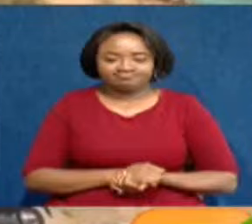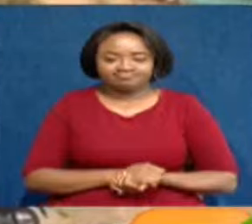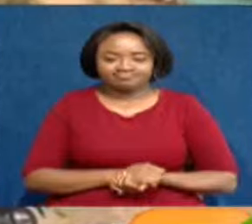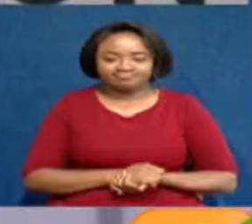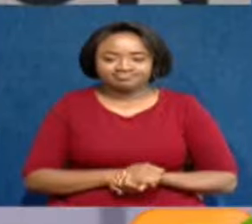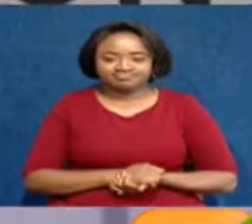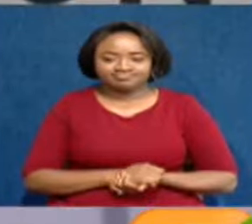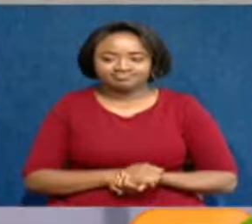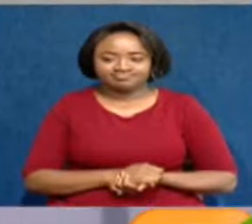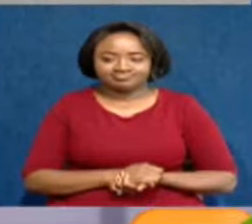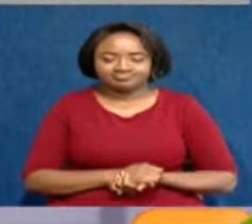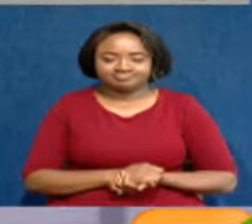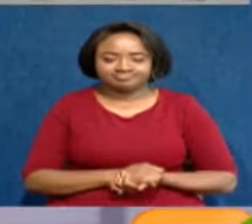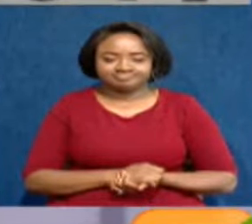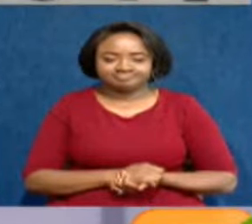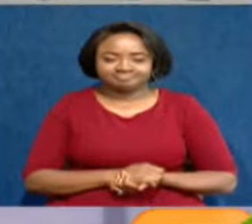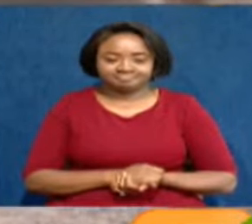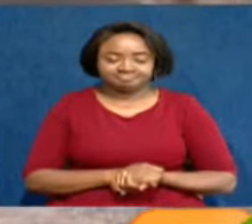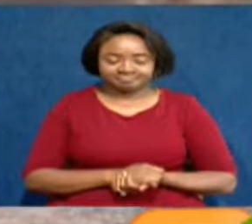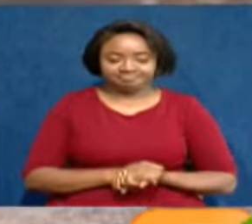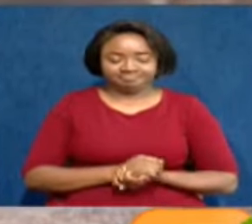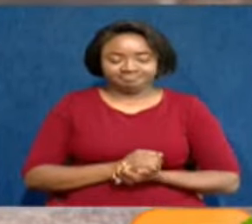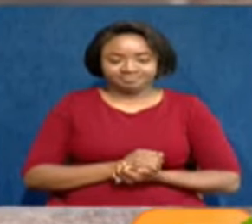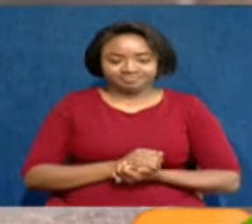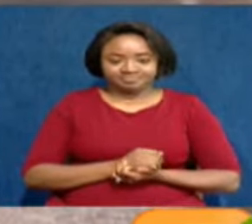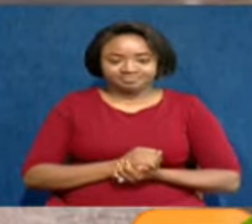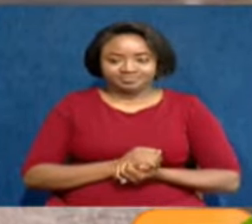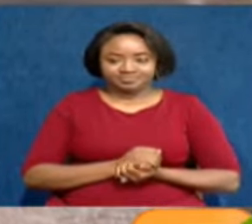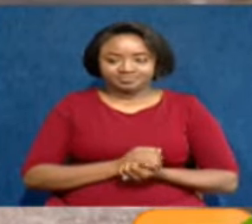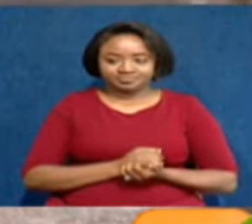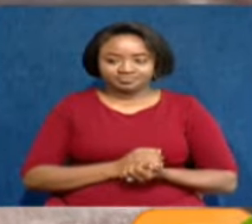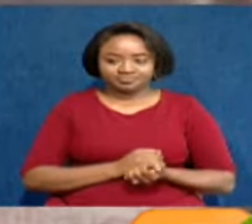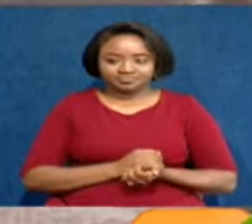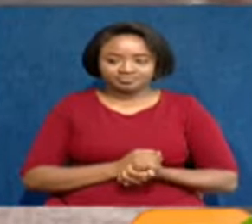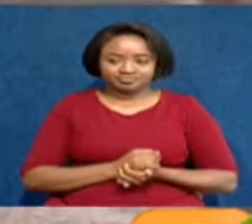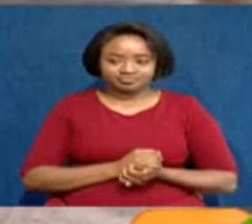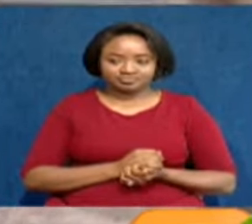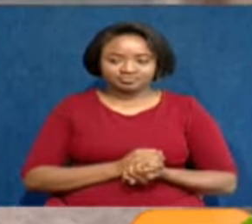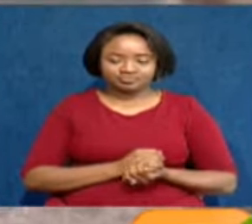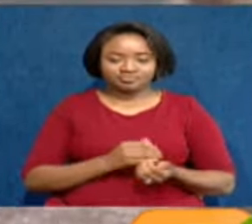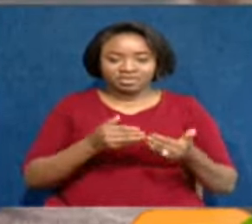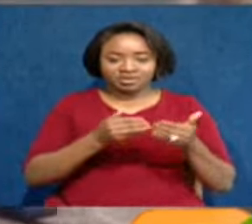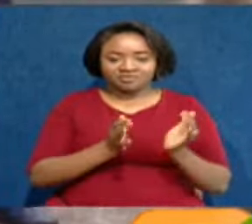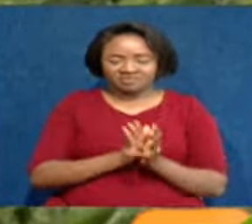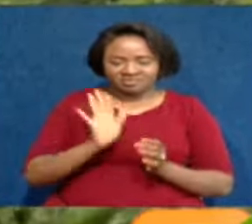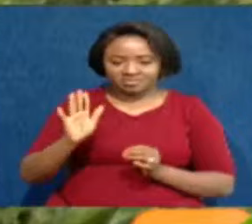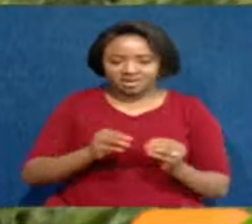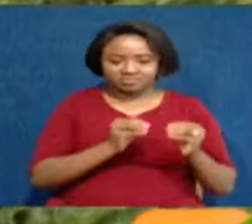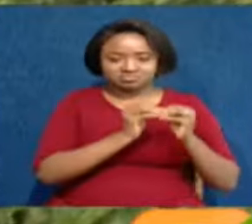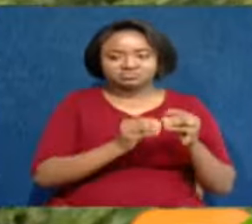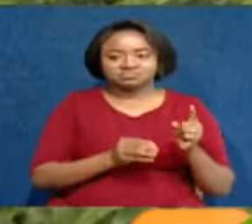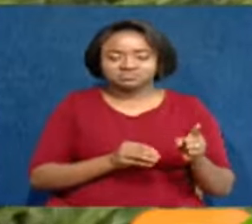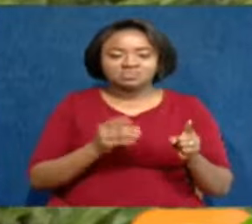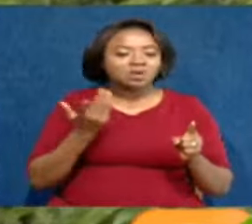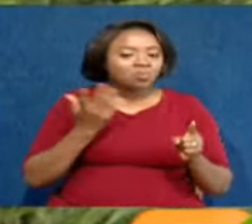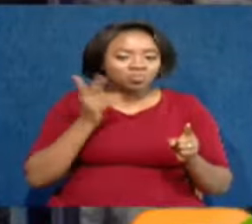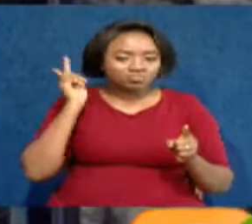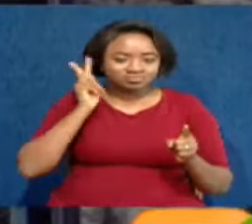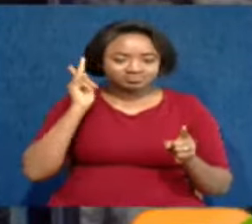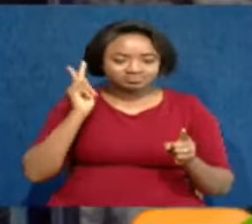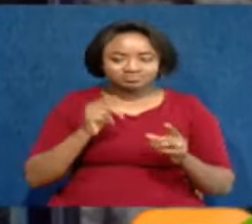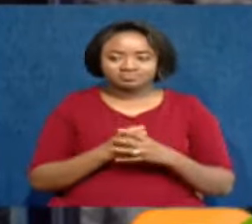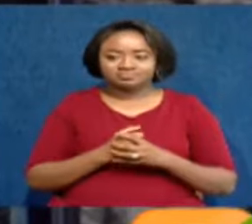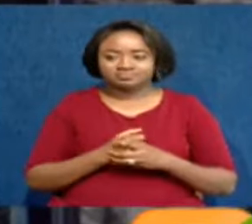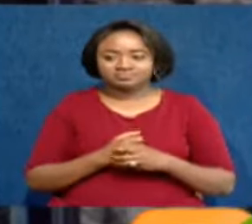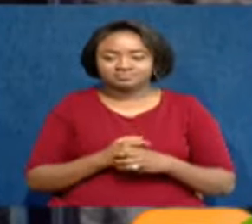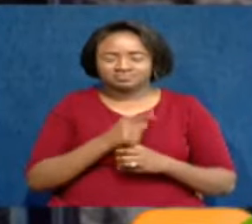We caught up with Okal's family Friday morning. They were preparing to visit Nyanchwa police station in Kisii to continue the search